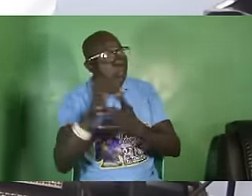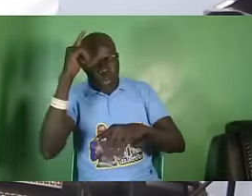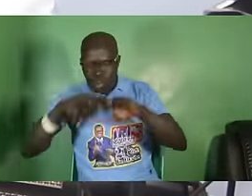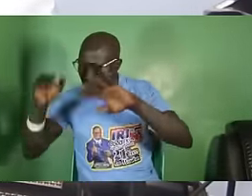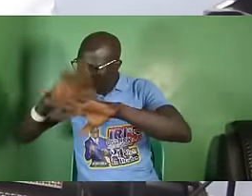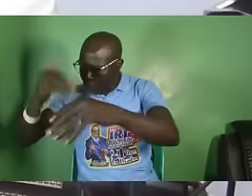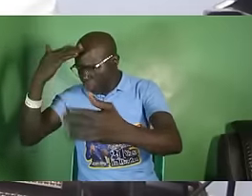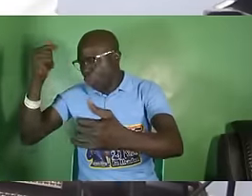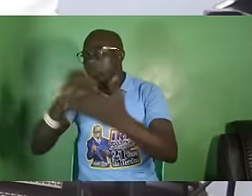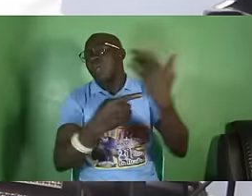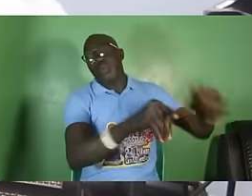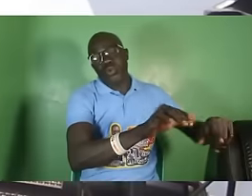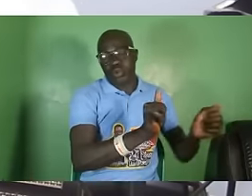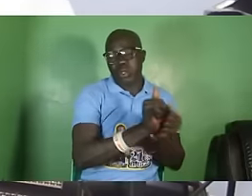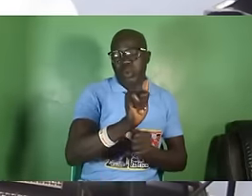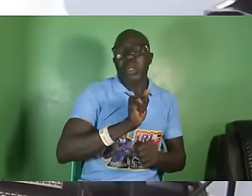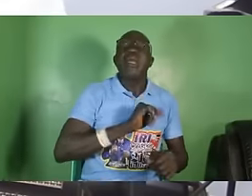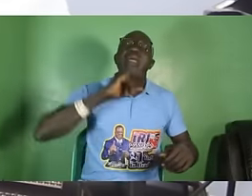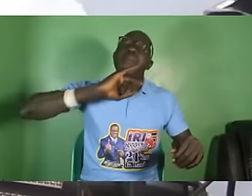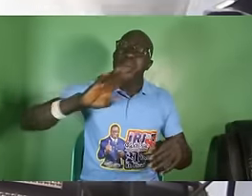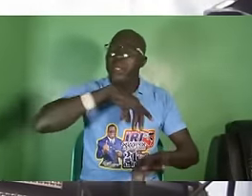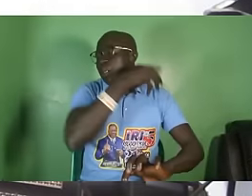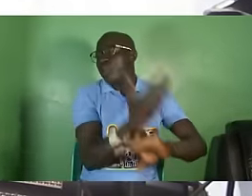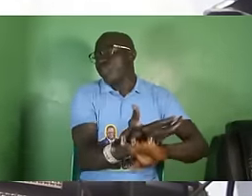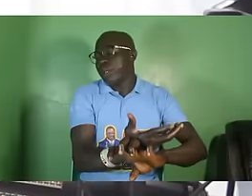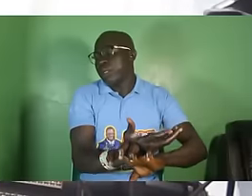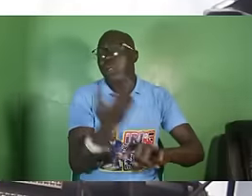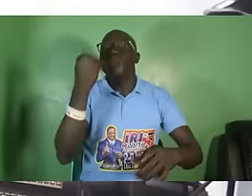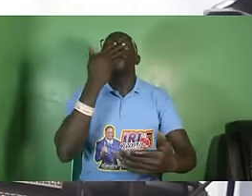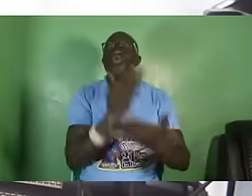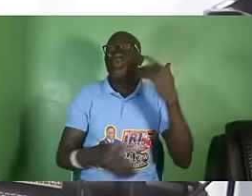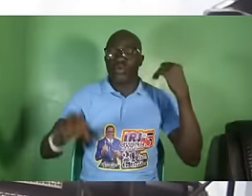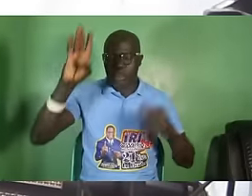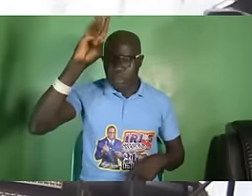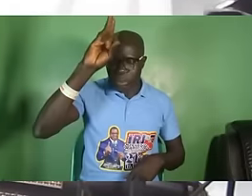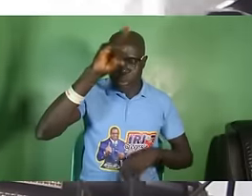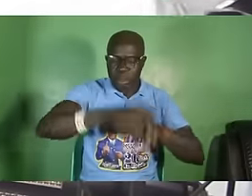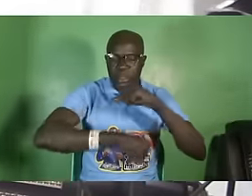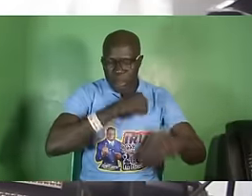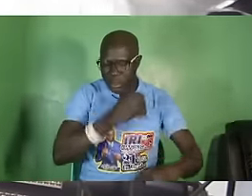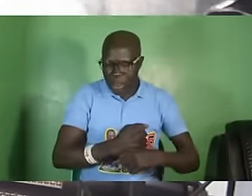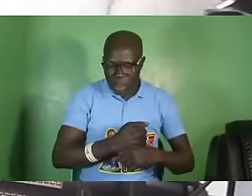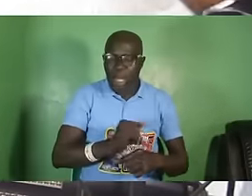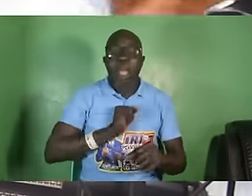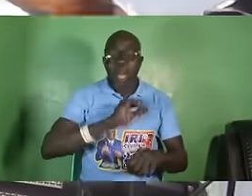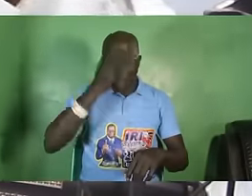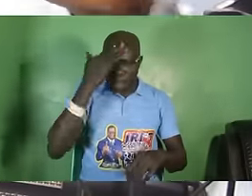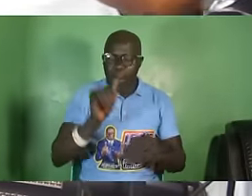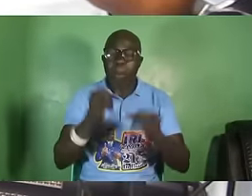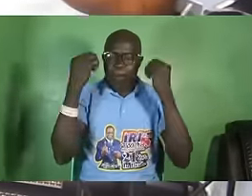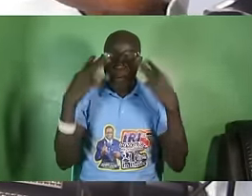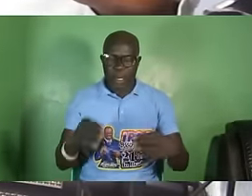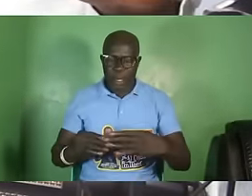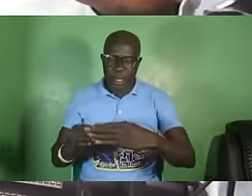cut off. Before you can know what's happening there. Oh, one day on by one. He was in the prison. For good, I'm going to tell you. No matter the job. I want you. I want directors.